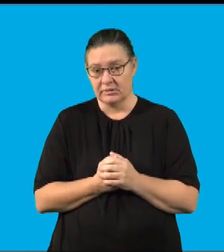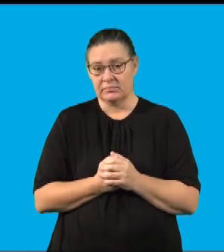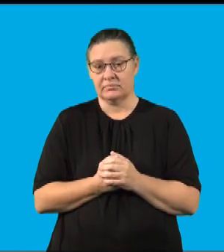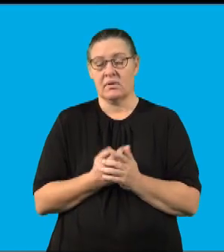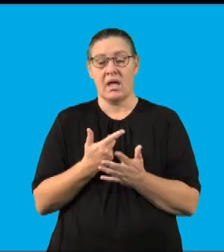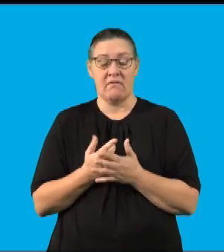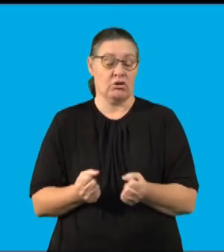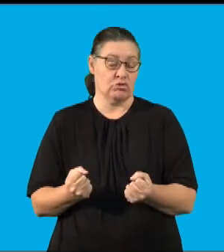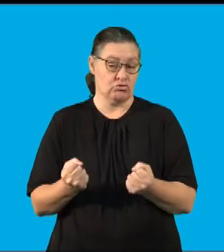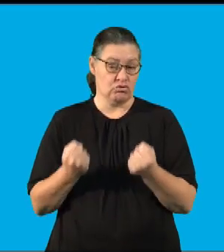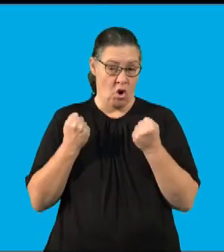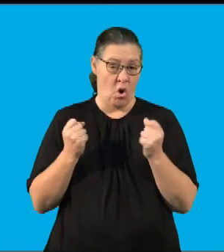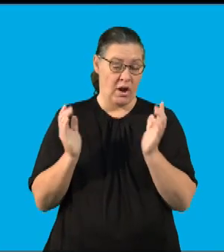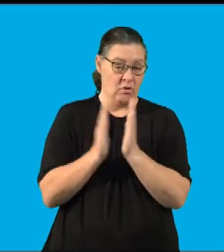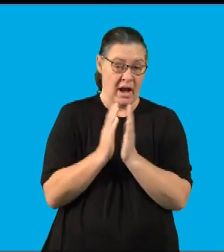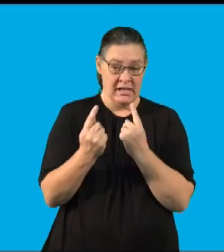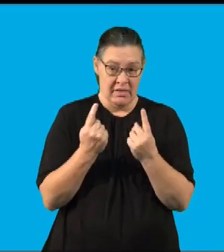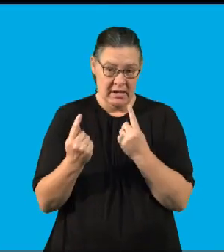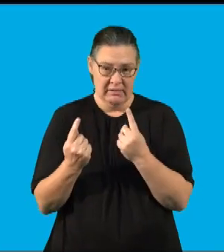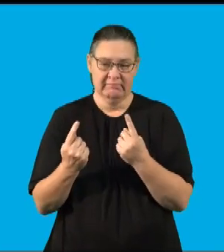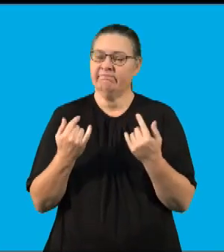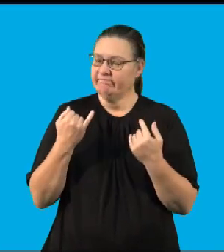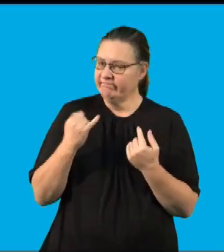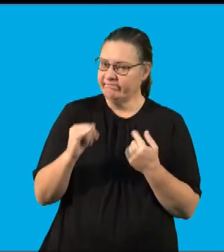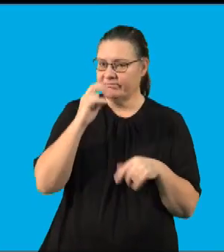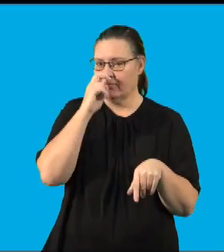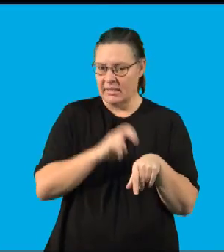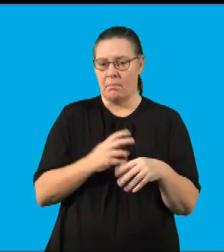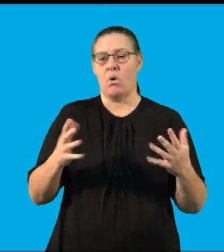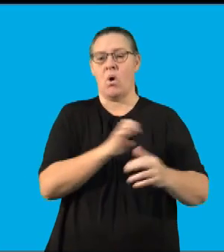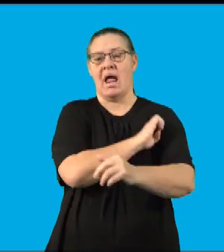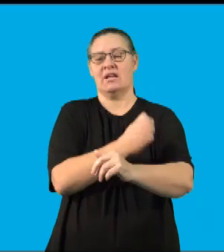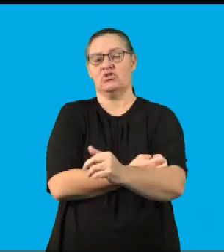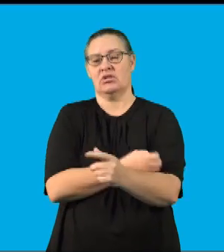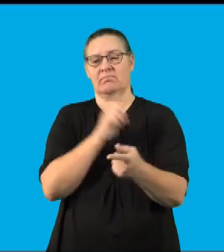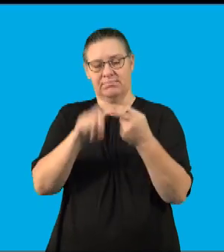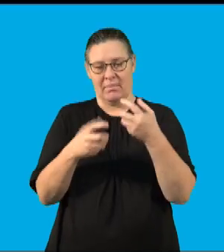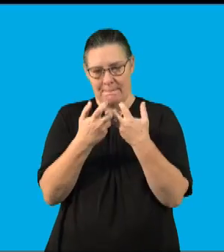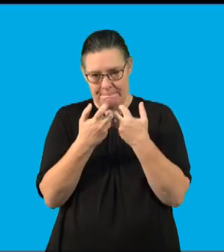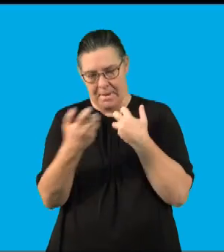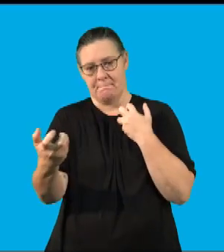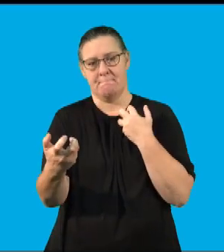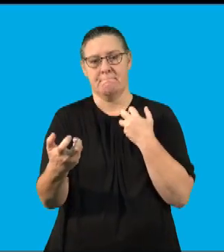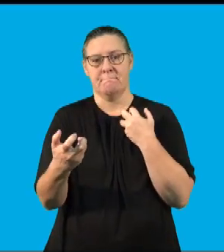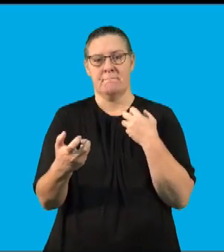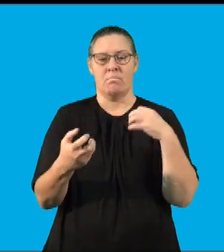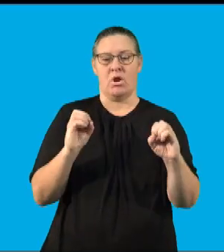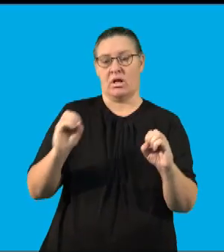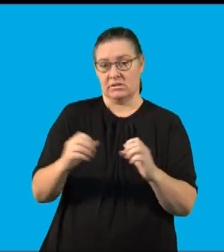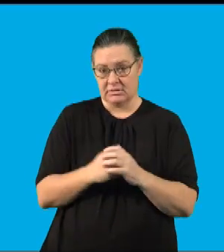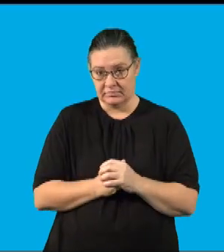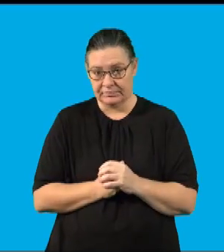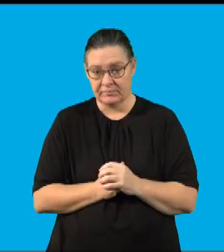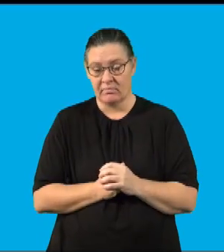other. And if they are strongly attracted to each other, they will still then need more energy to overcome the bonds between the